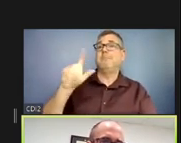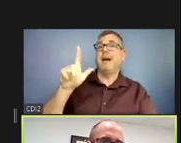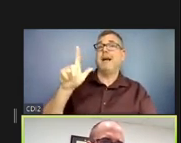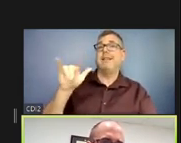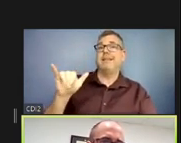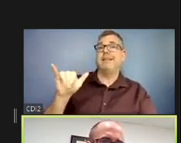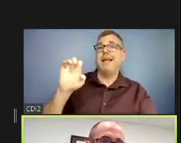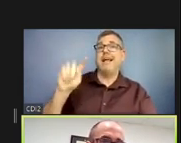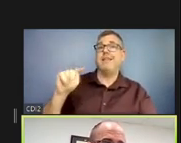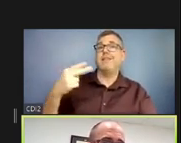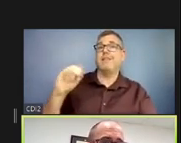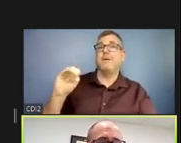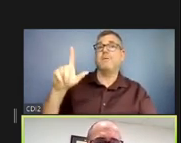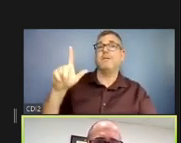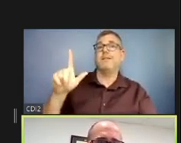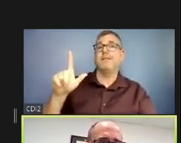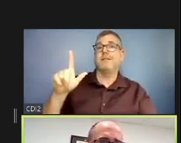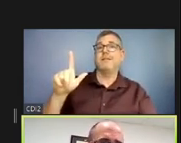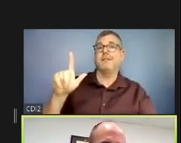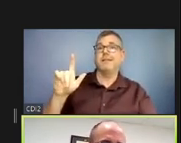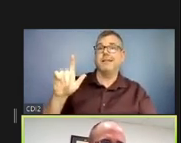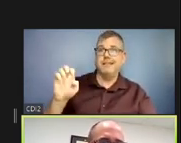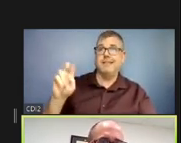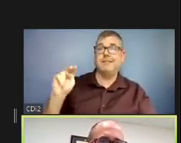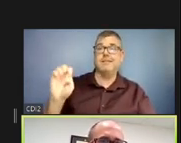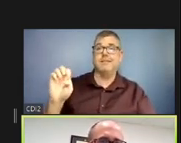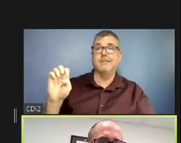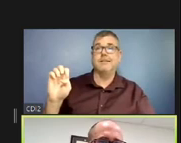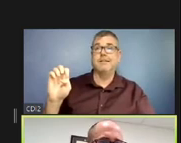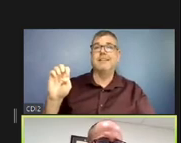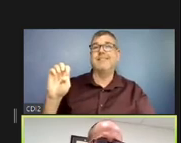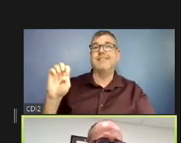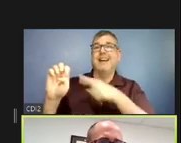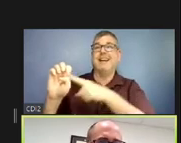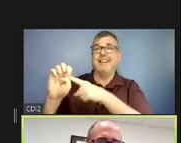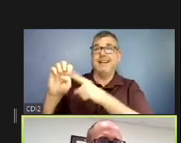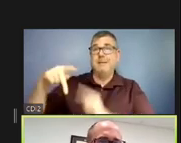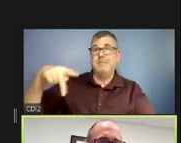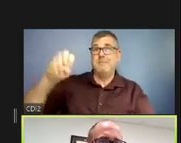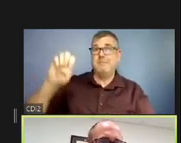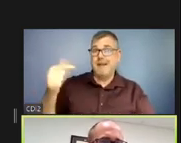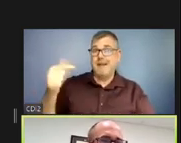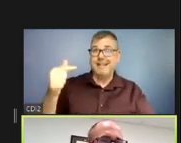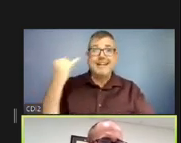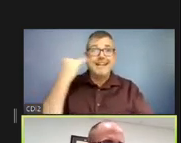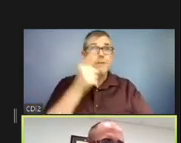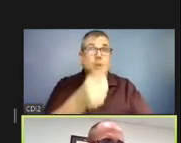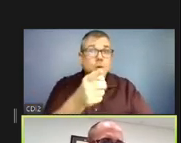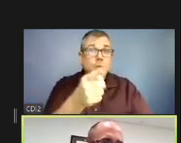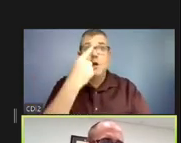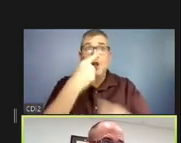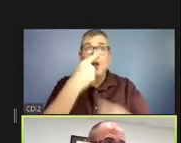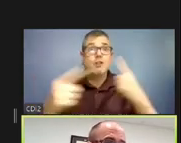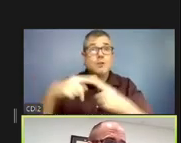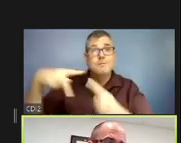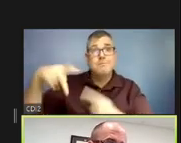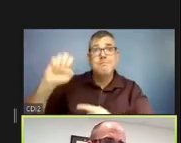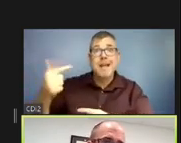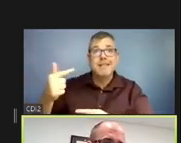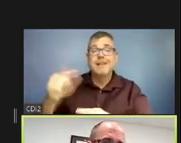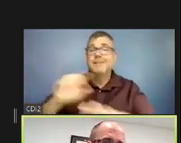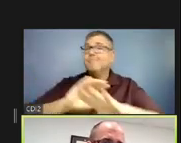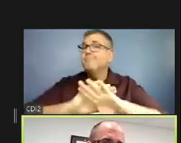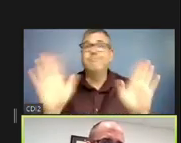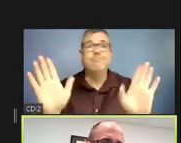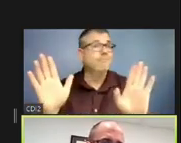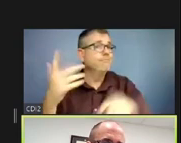have an allergic reaction to that, that's a no-go. For some of these others, you probably would not know that, and you could